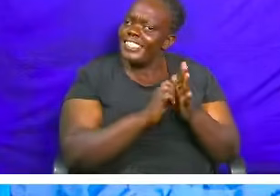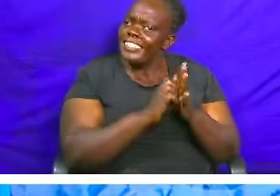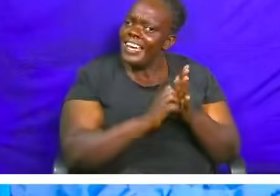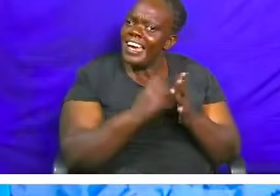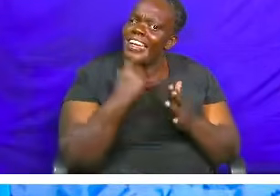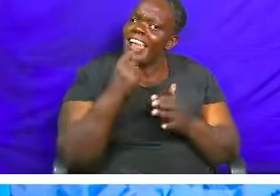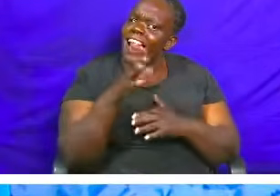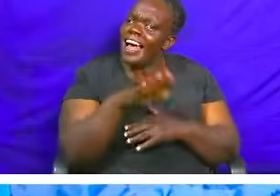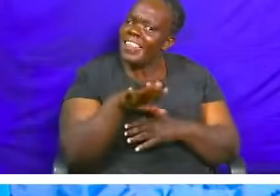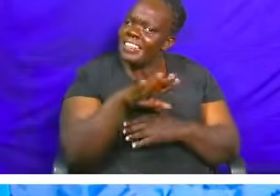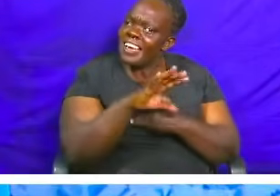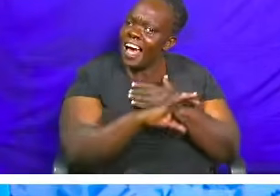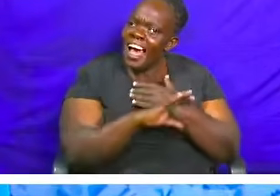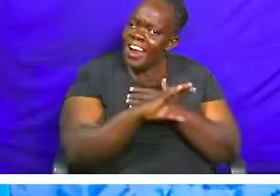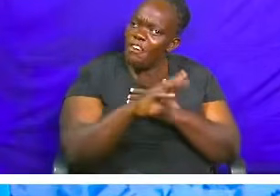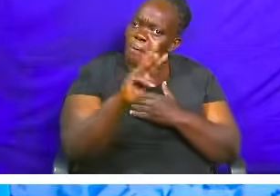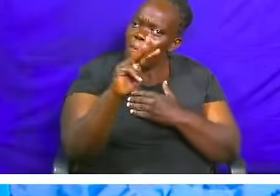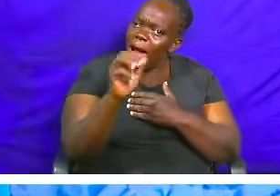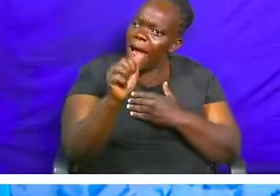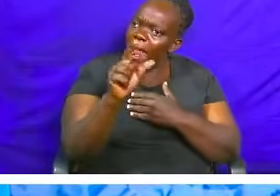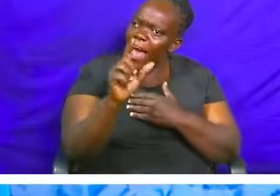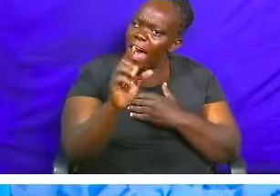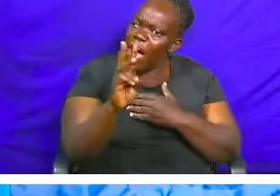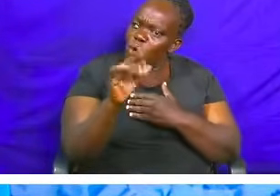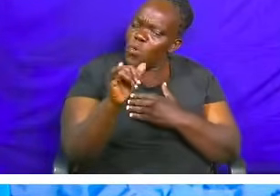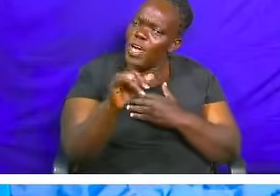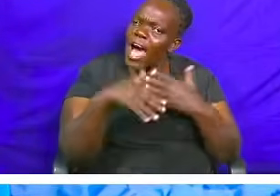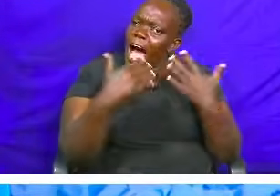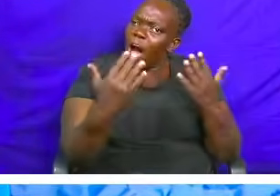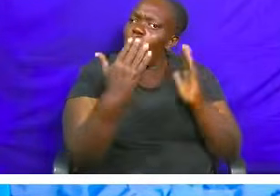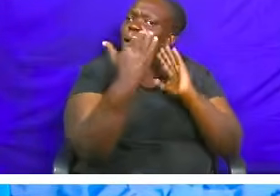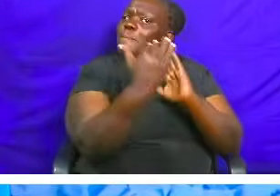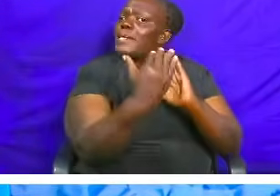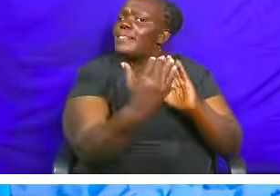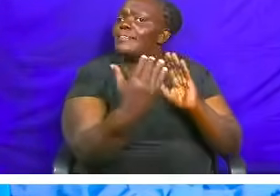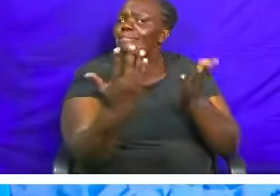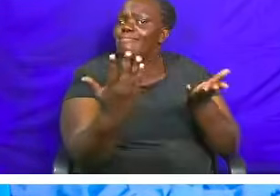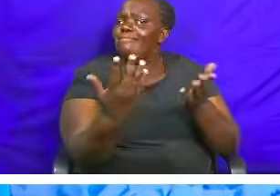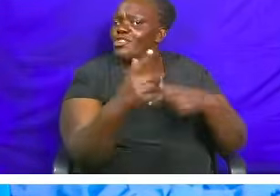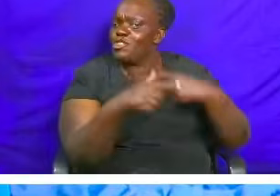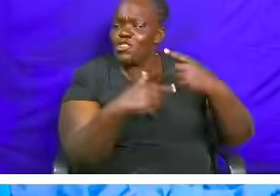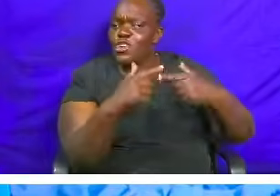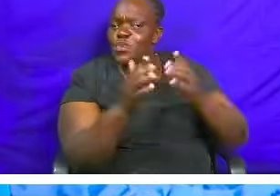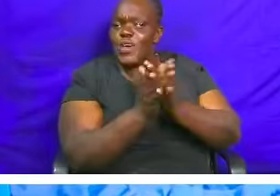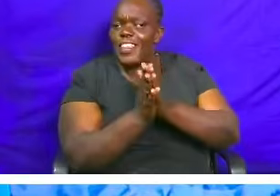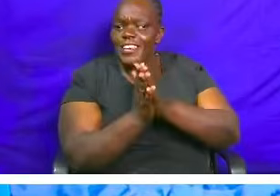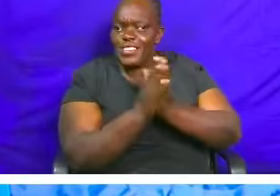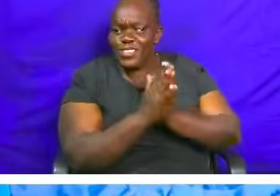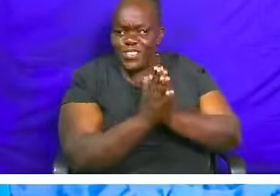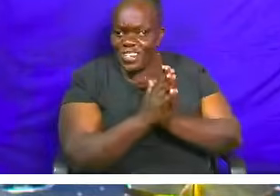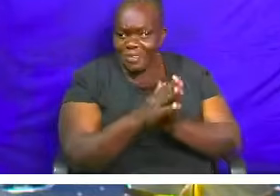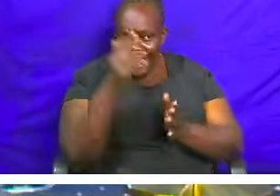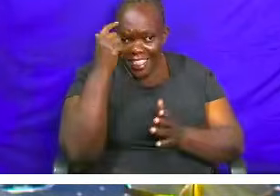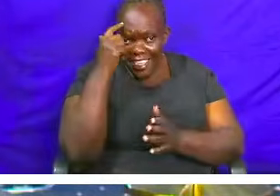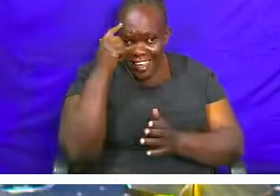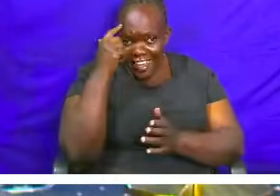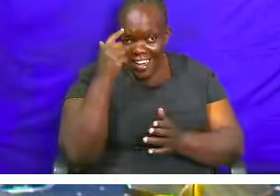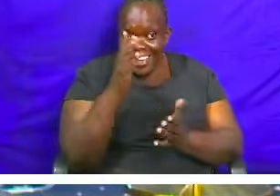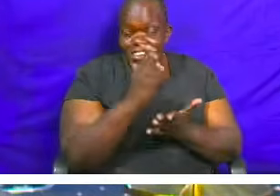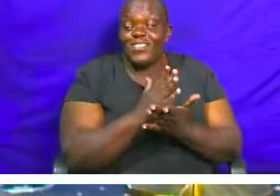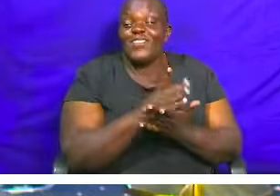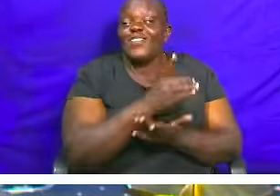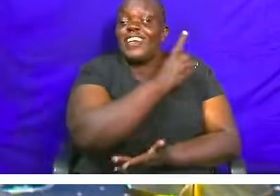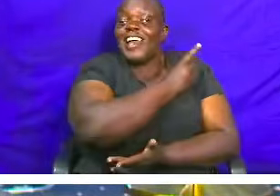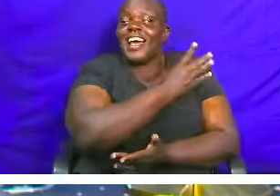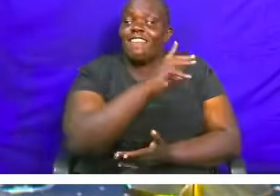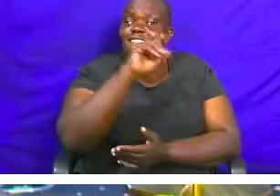Malawi and how they approached you to kindly go continue with the. Yeah, I think Daktari, I saw for